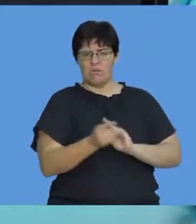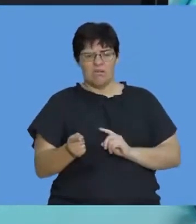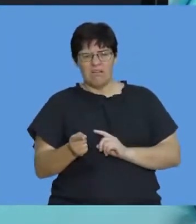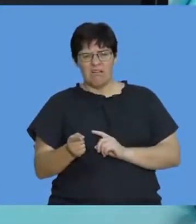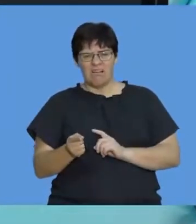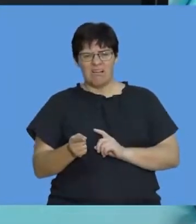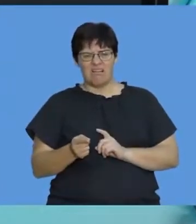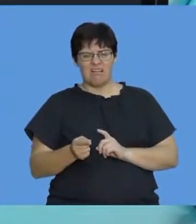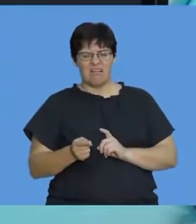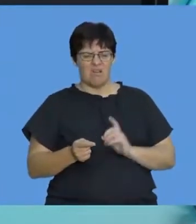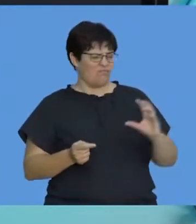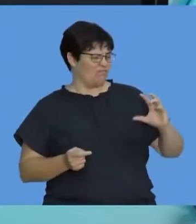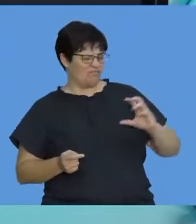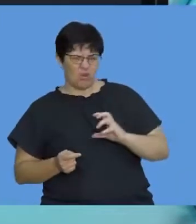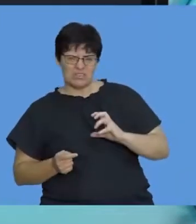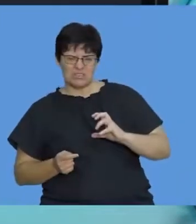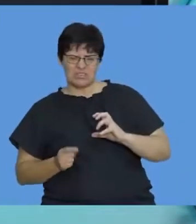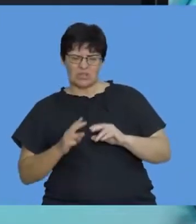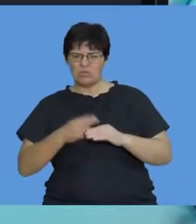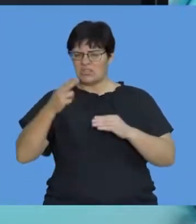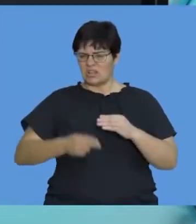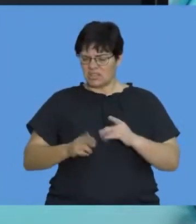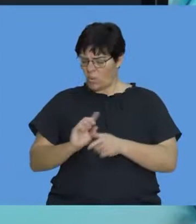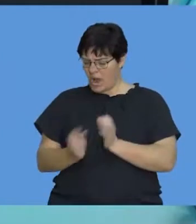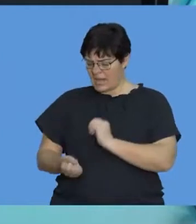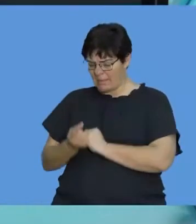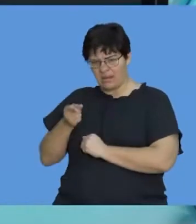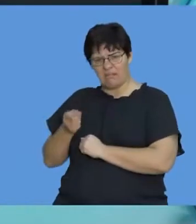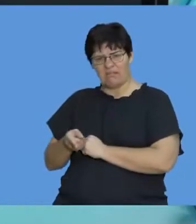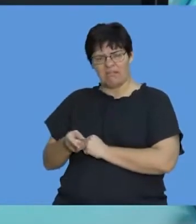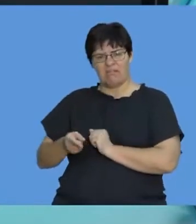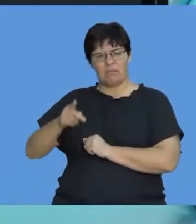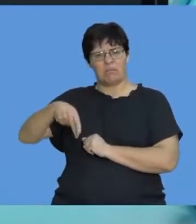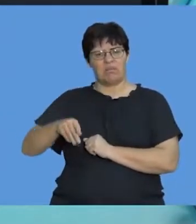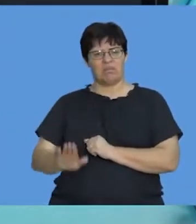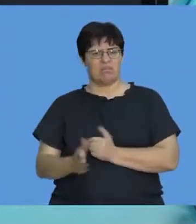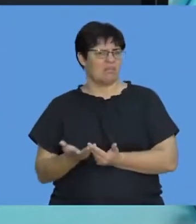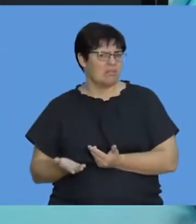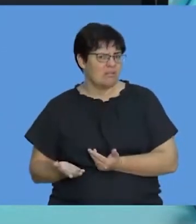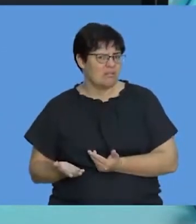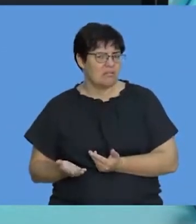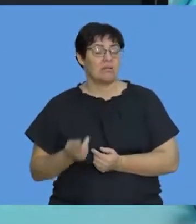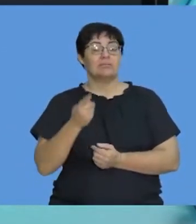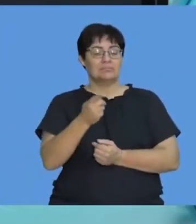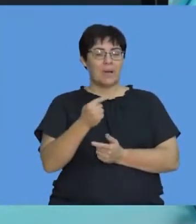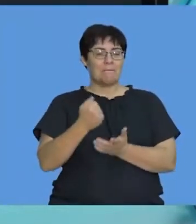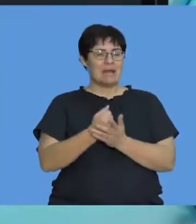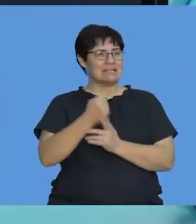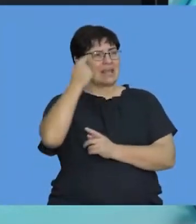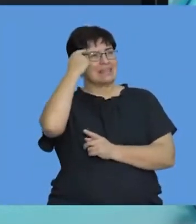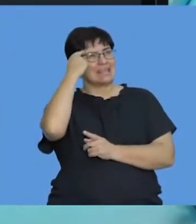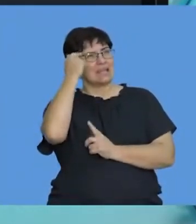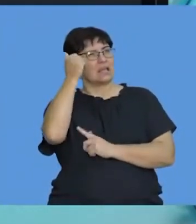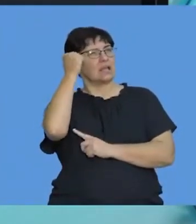resultant force to what's happening with momentum? All right, so we're actually going to have to think back a little